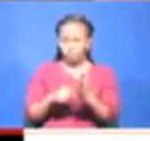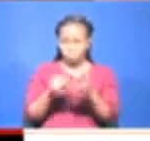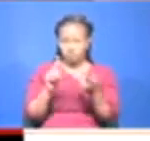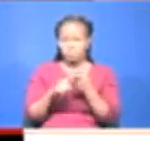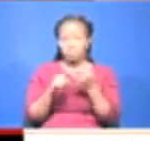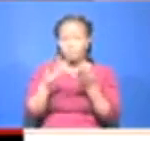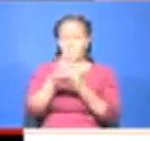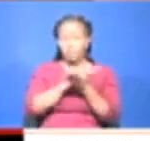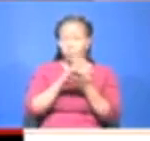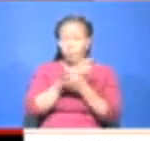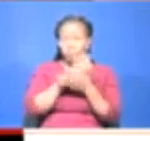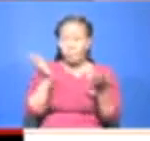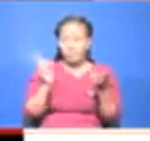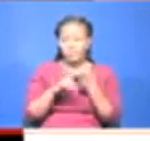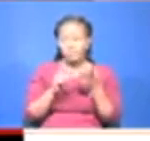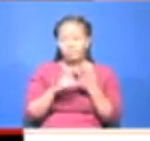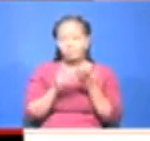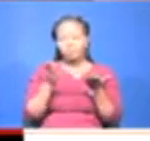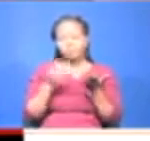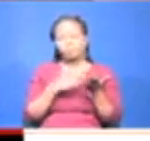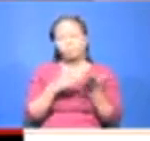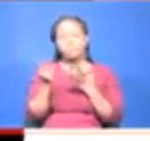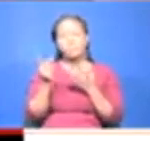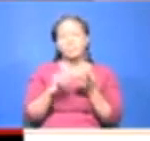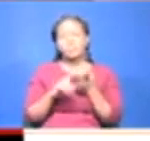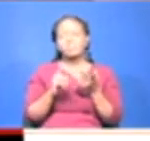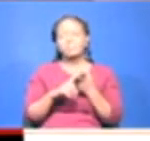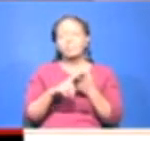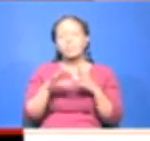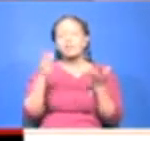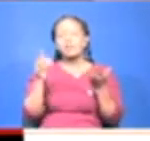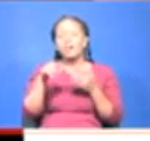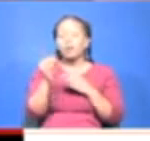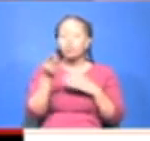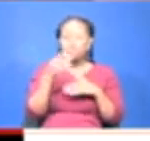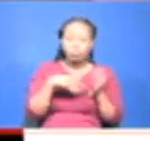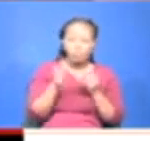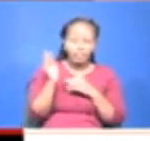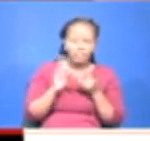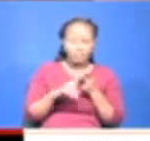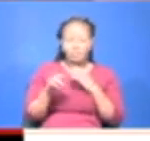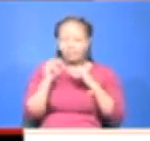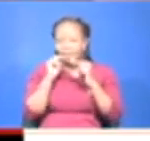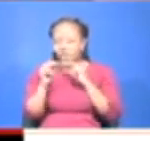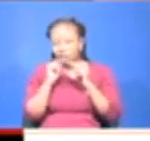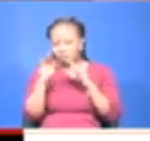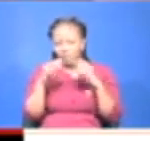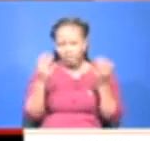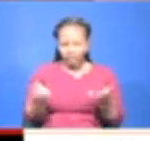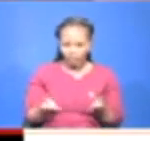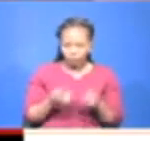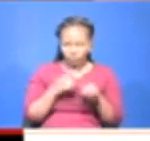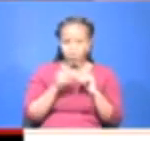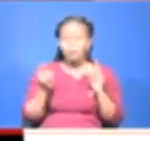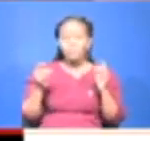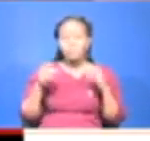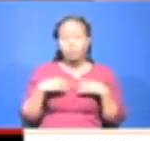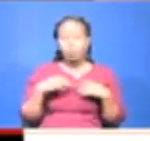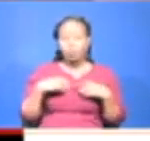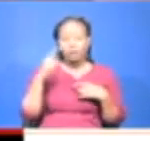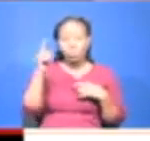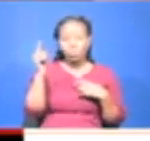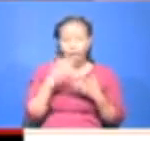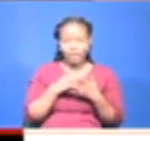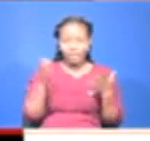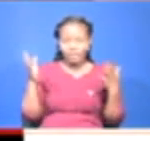like bookkeeping, accounting, how do you sell, how do you negotiate? But it will also do one thing which will be a big differentiator, and that will be how do you